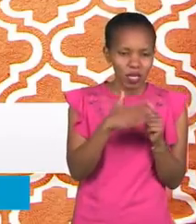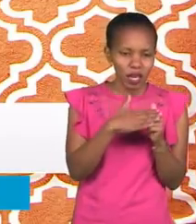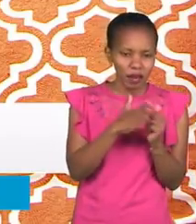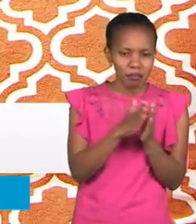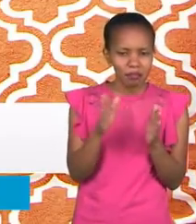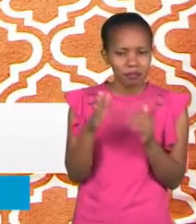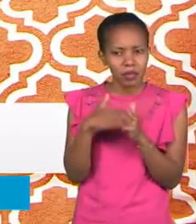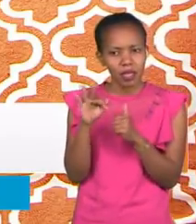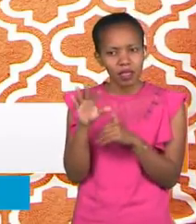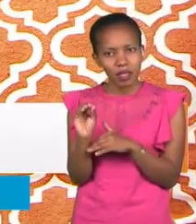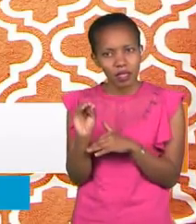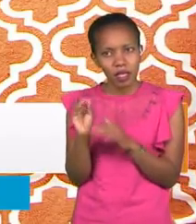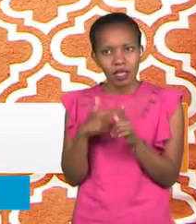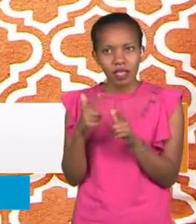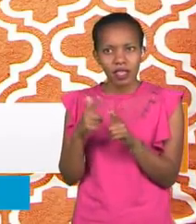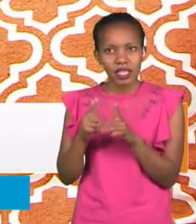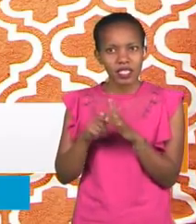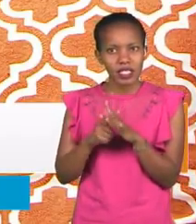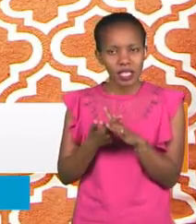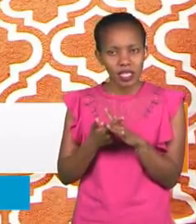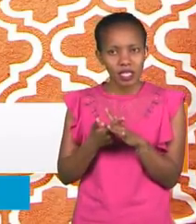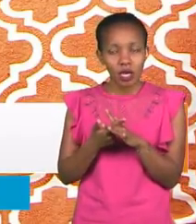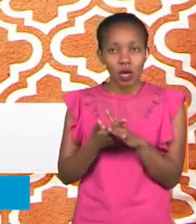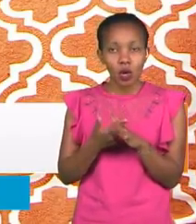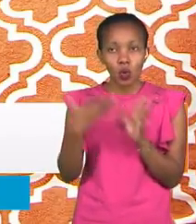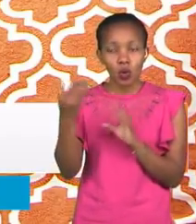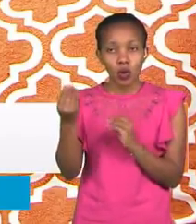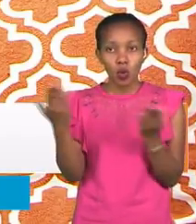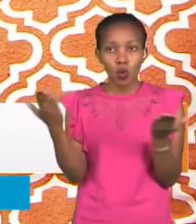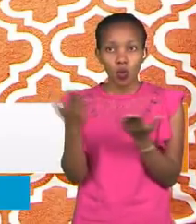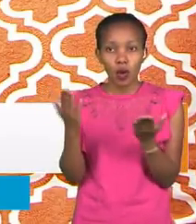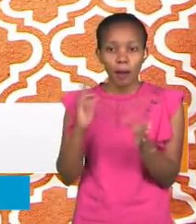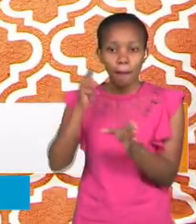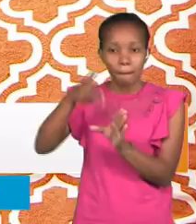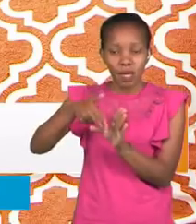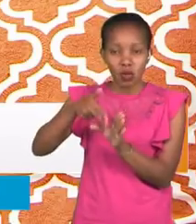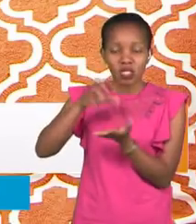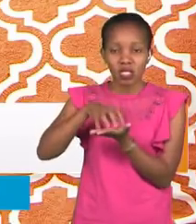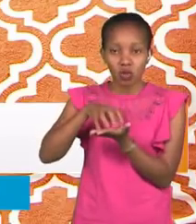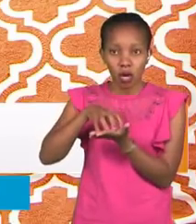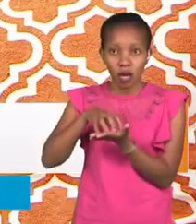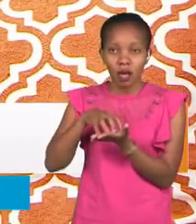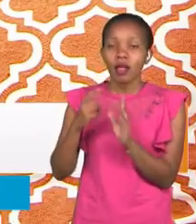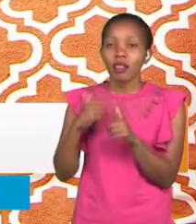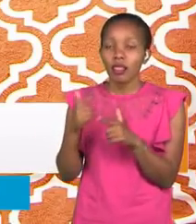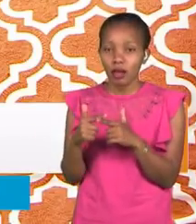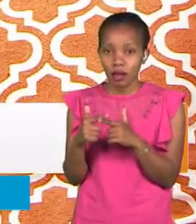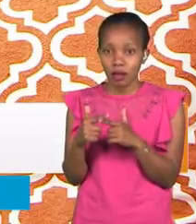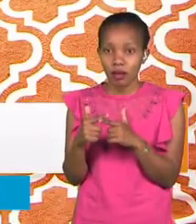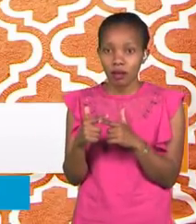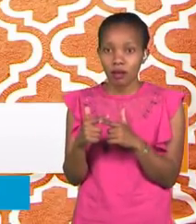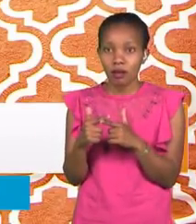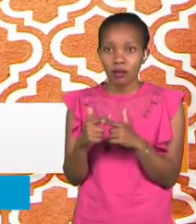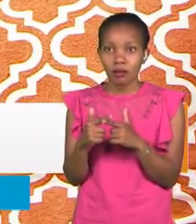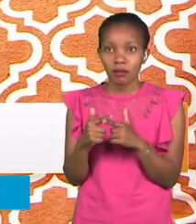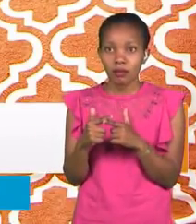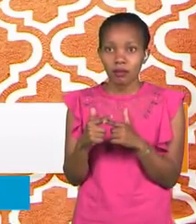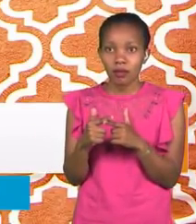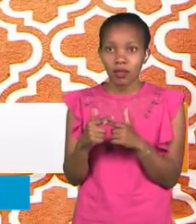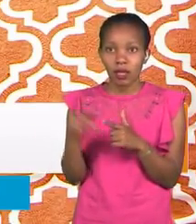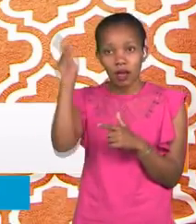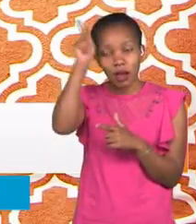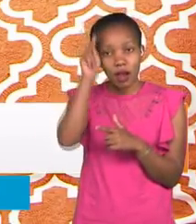okay. and we'll flag it off and go towards the petrol station, okay. and then towards the current